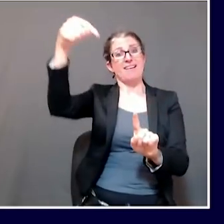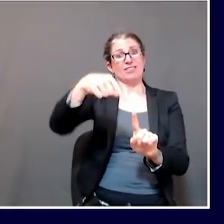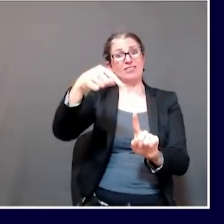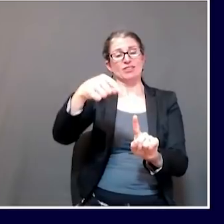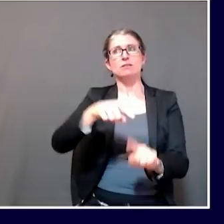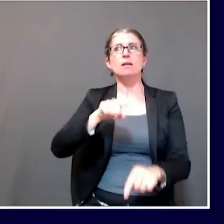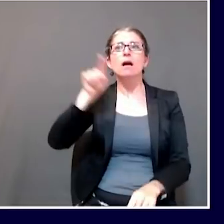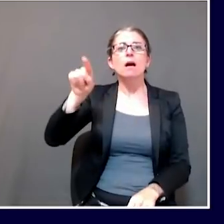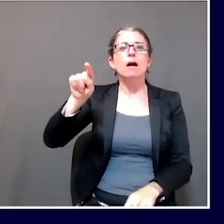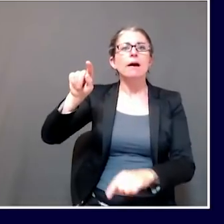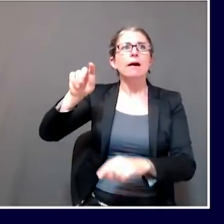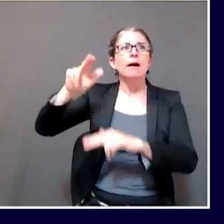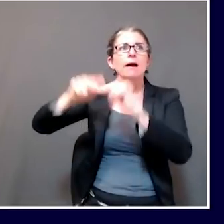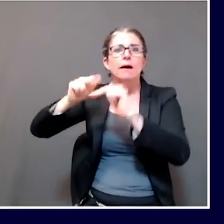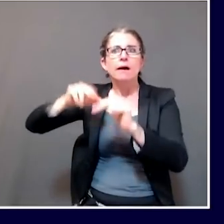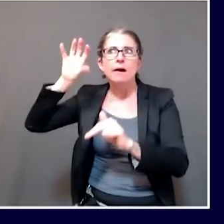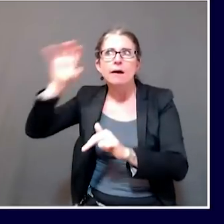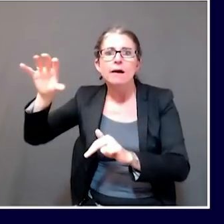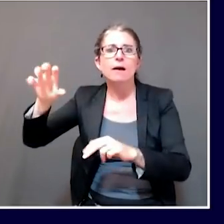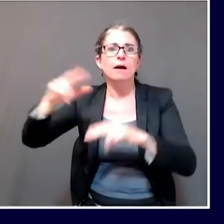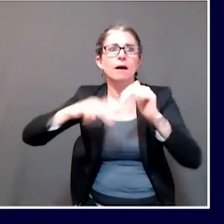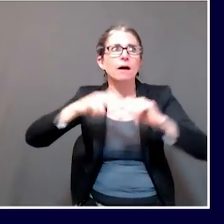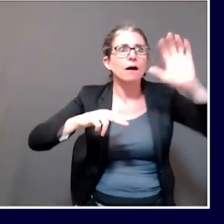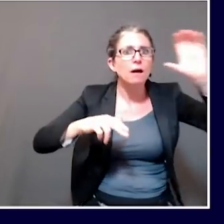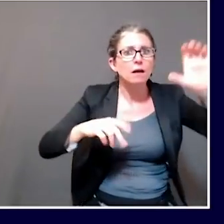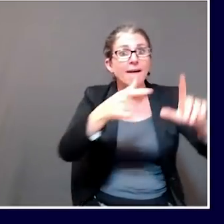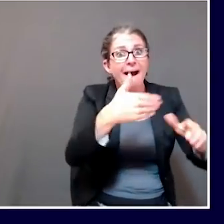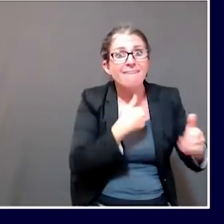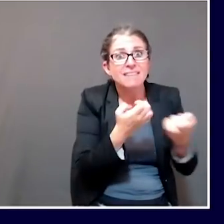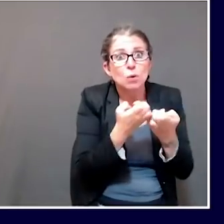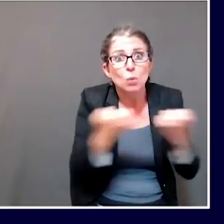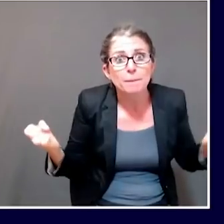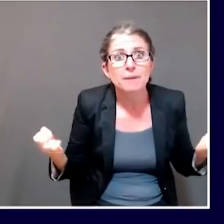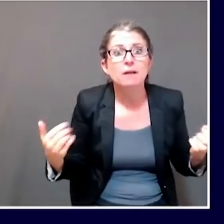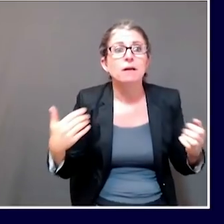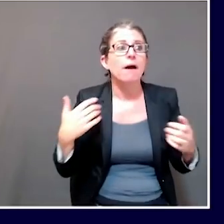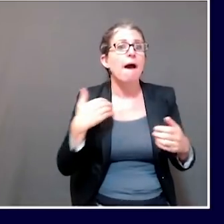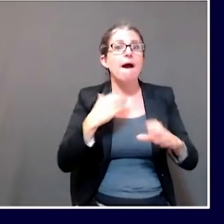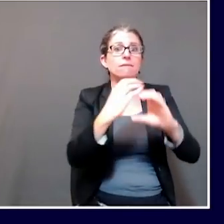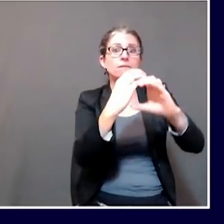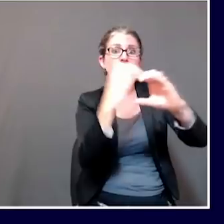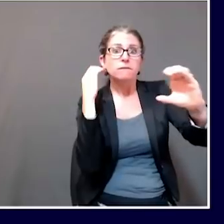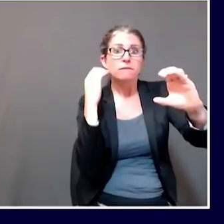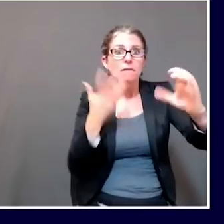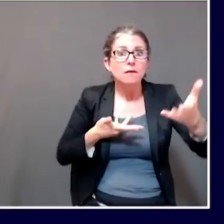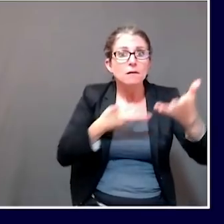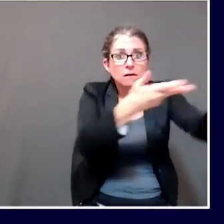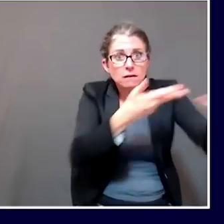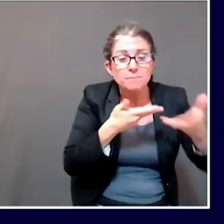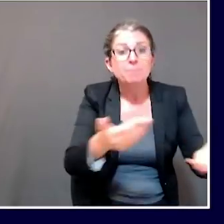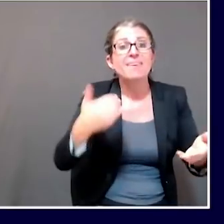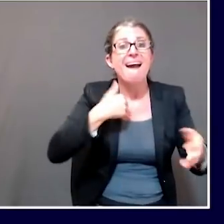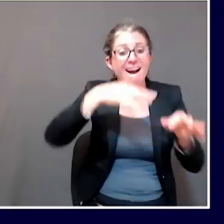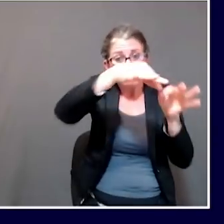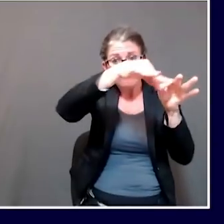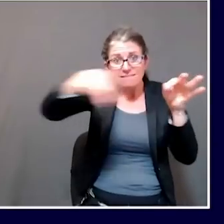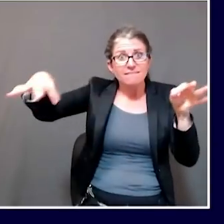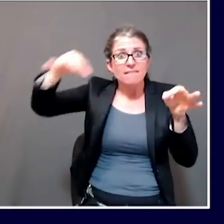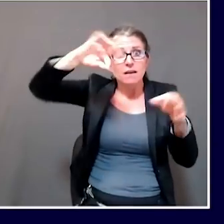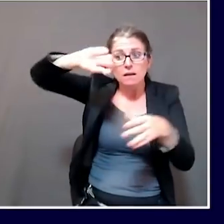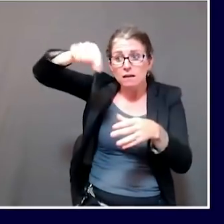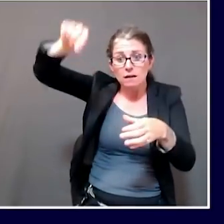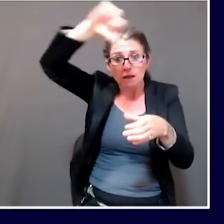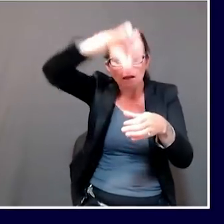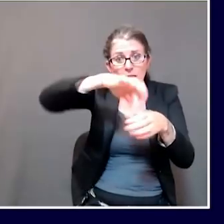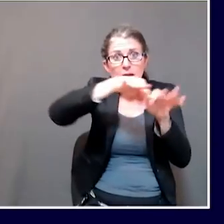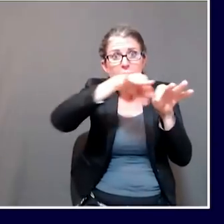that transportation of the samples is done in an efficient manner, so on and so forth. So I think the project is overall on track. We are,